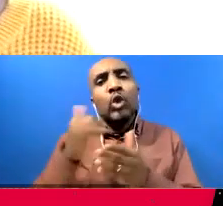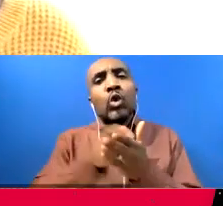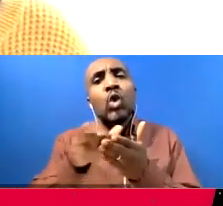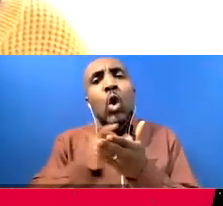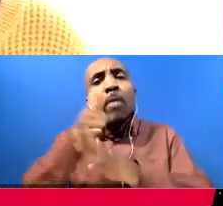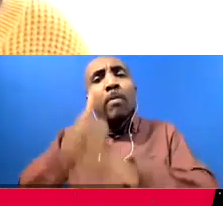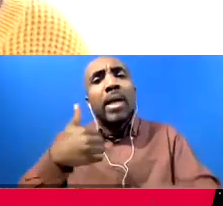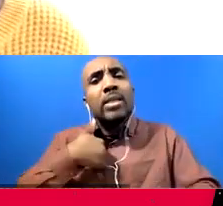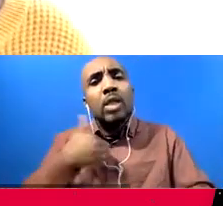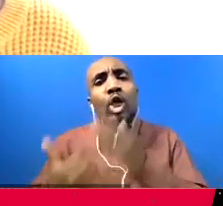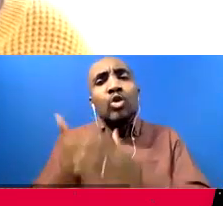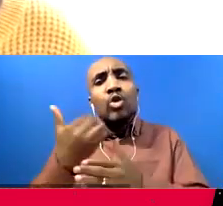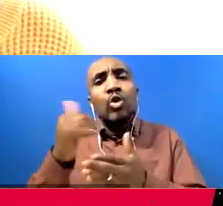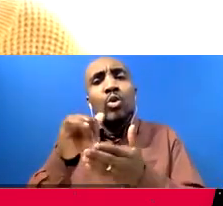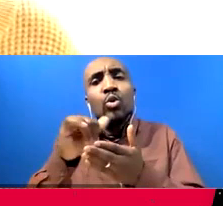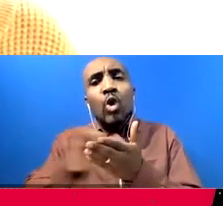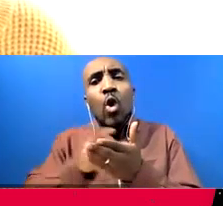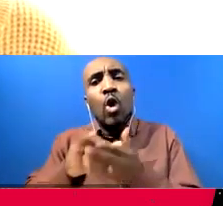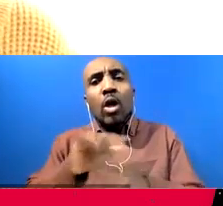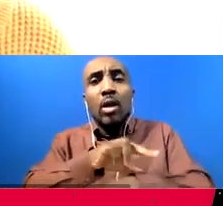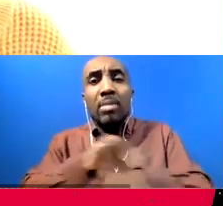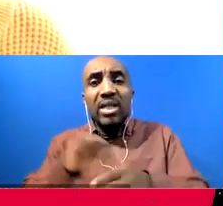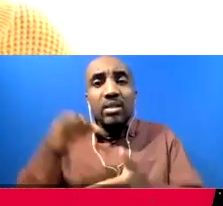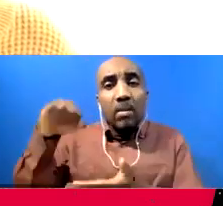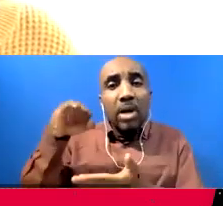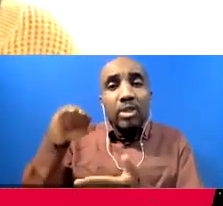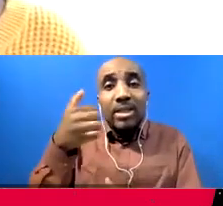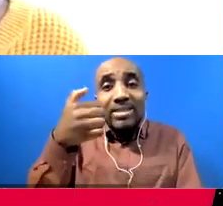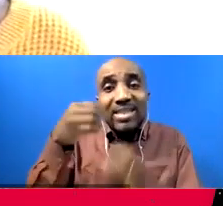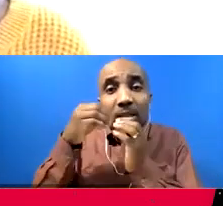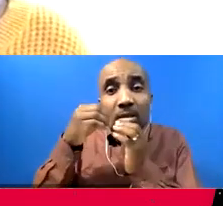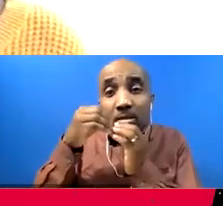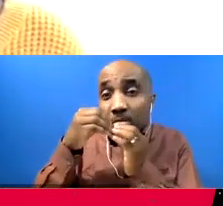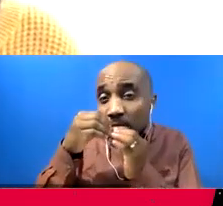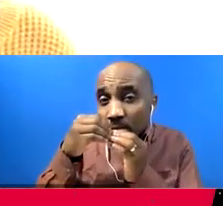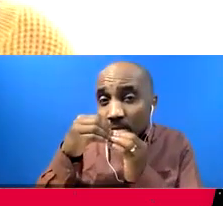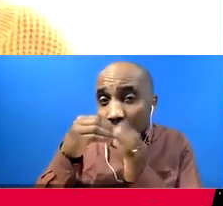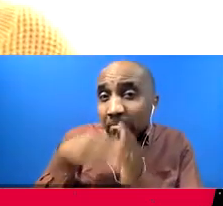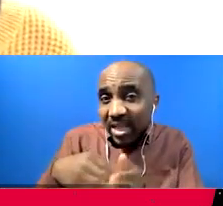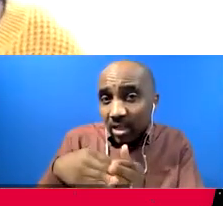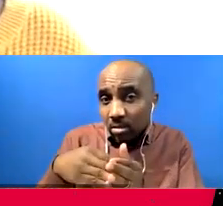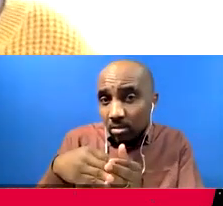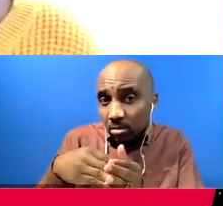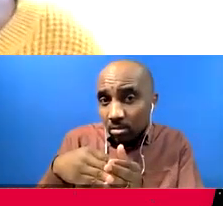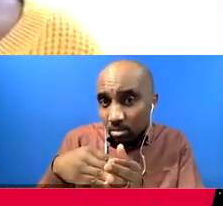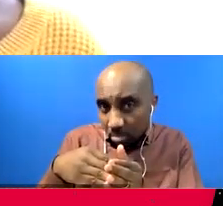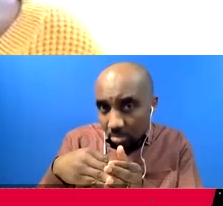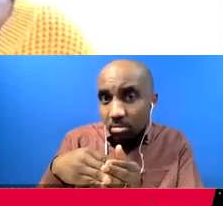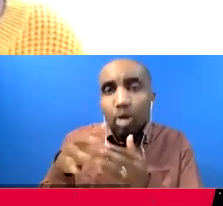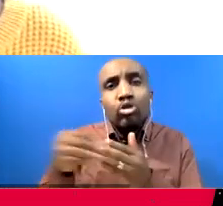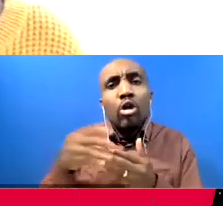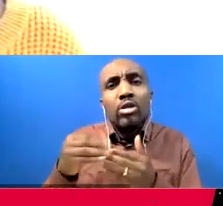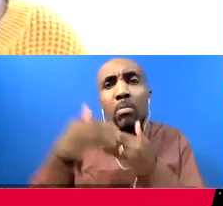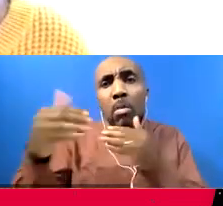the New York Police Department. They have a budget of $6 billion, and that's a larger budget than many militaries of countries around the